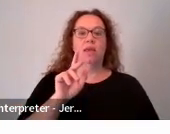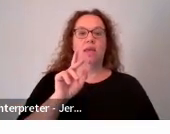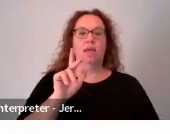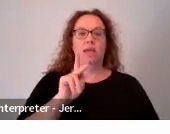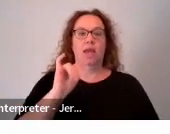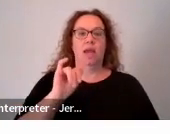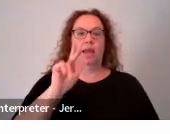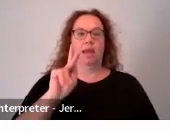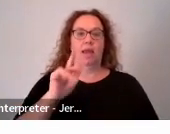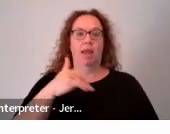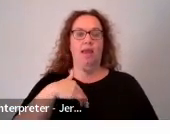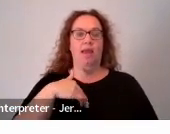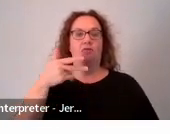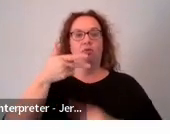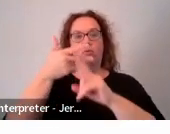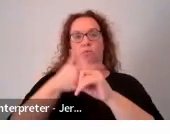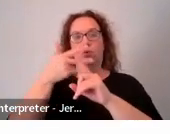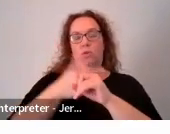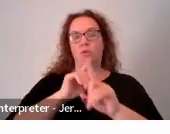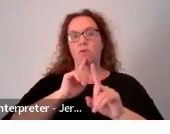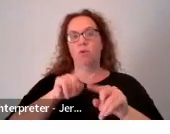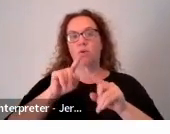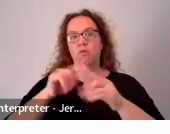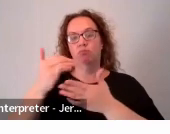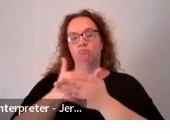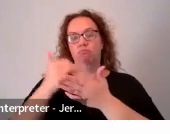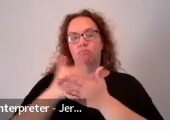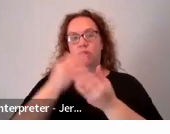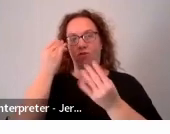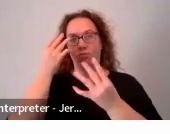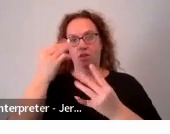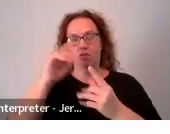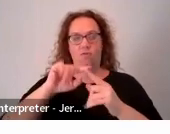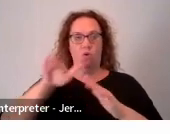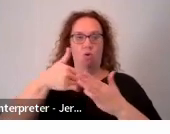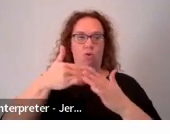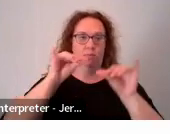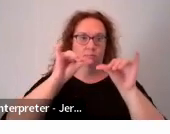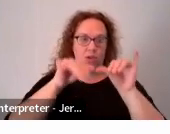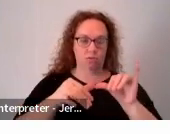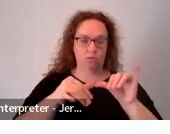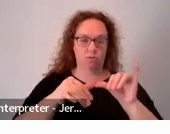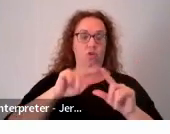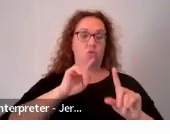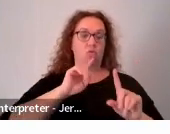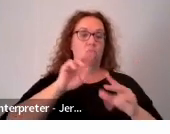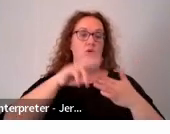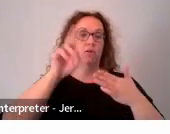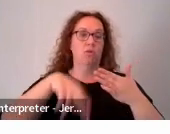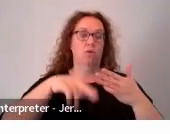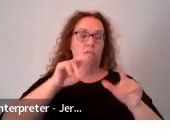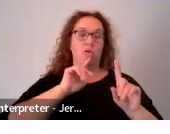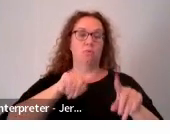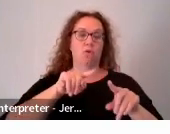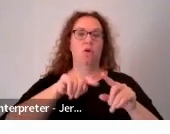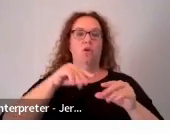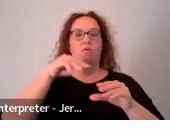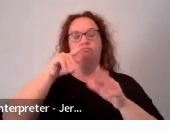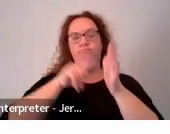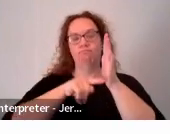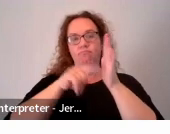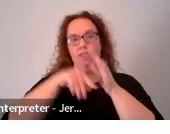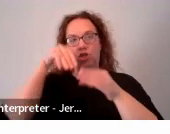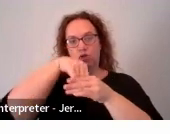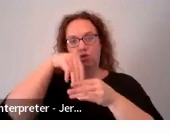a quarterly report containing data for all HCBS performance measures, and results of these reports are reviewed internally by KDADS and